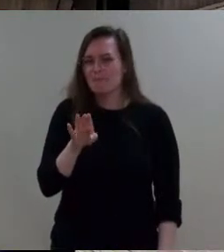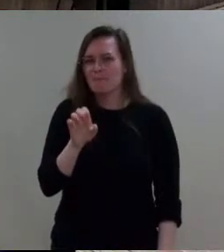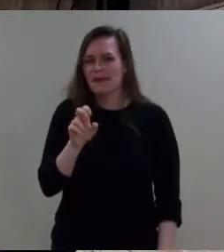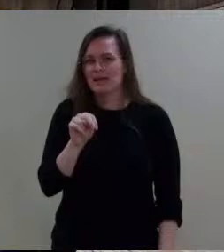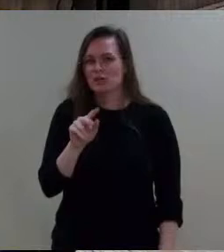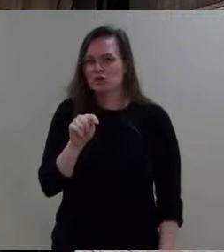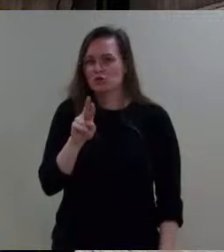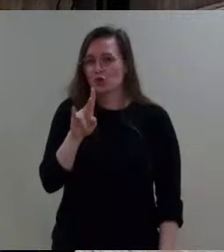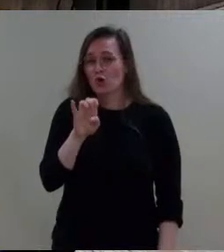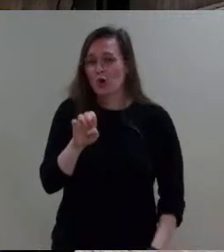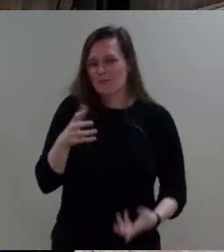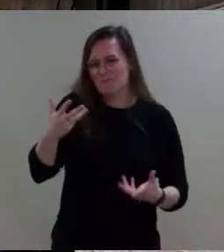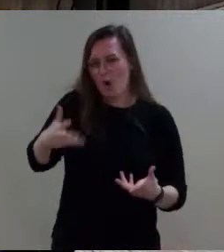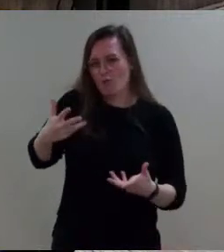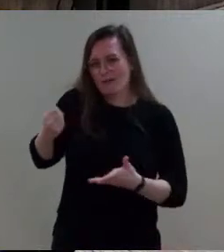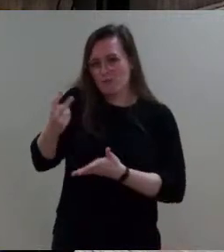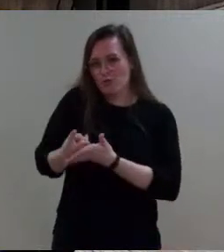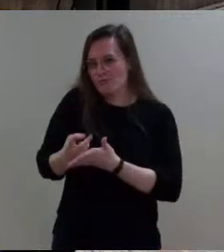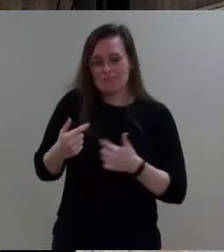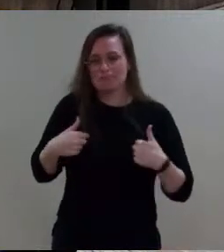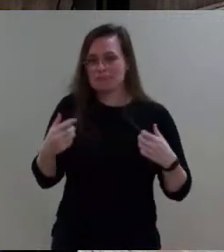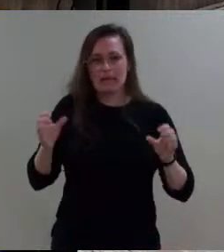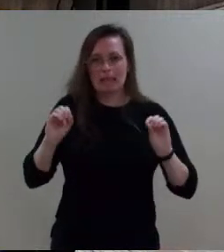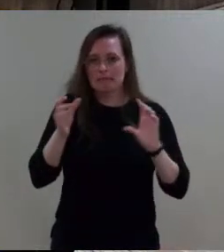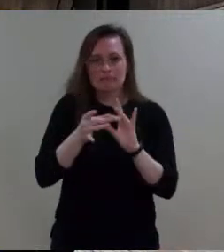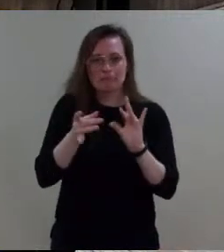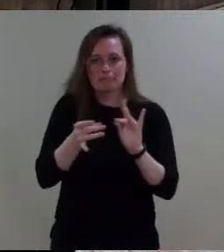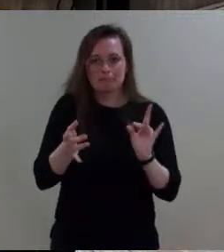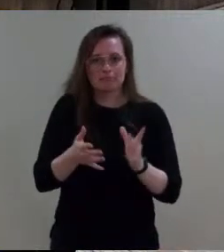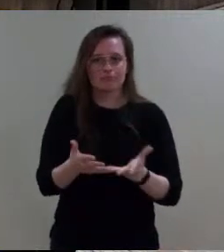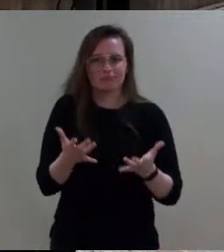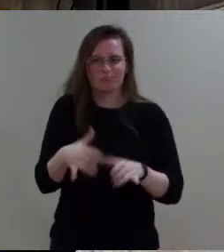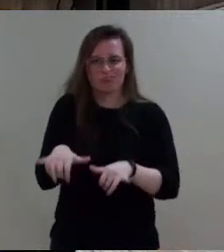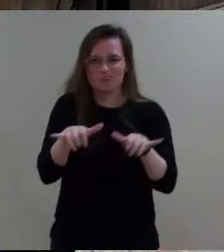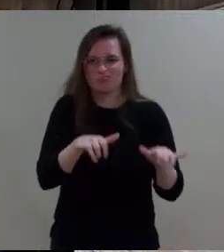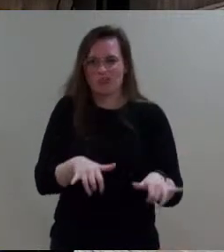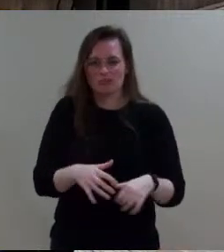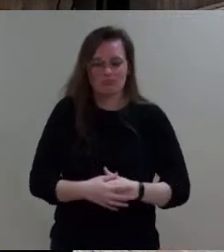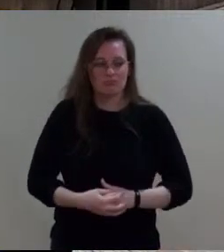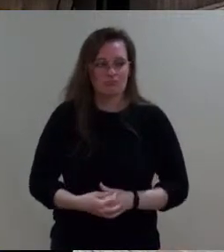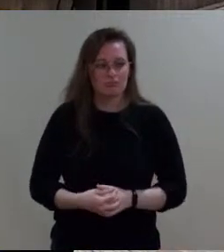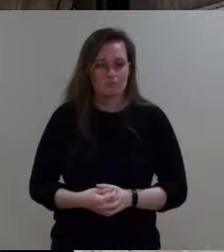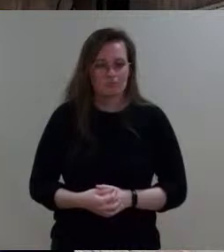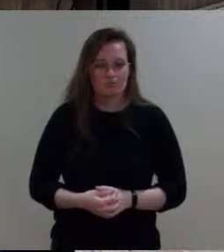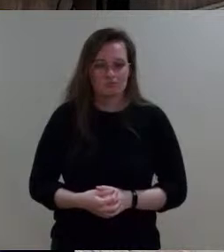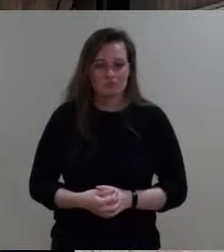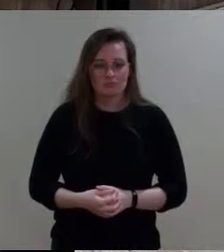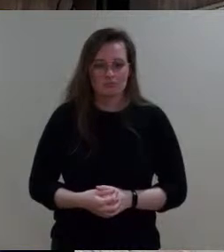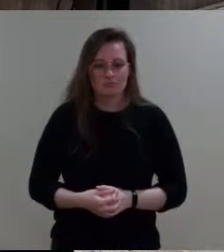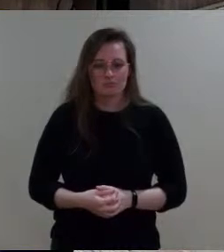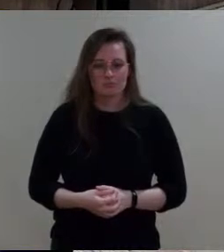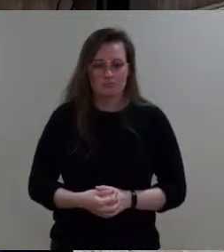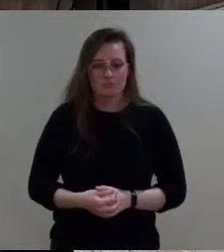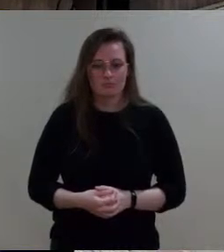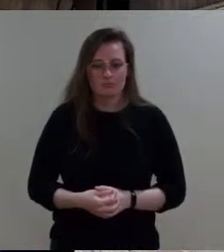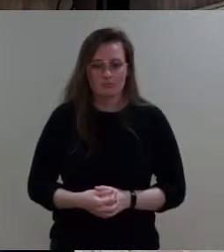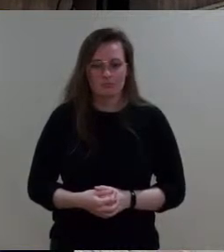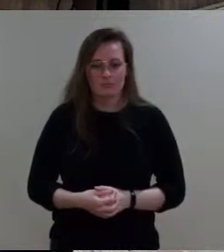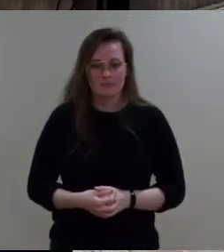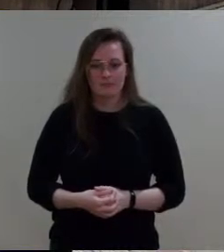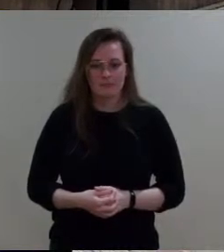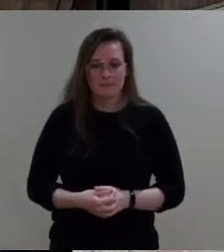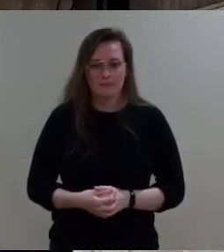provide any input. but- Okay, perfect. All right, so then if we take